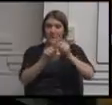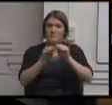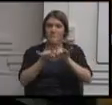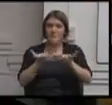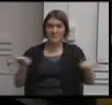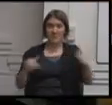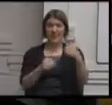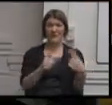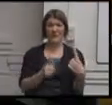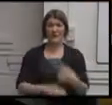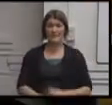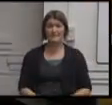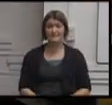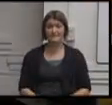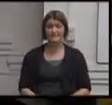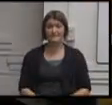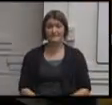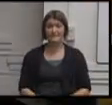influences.